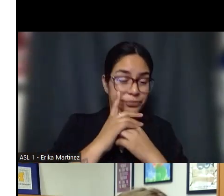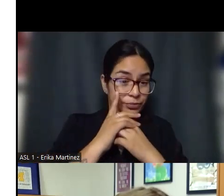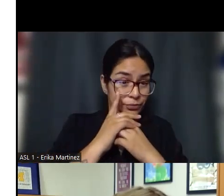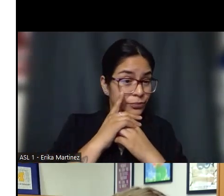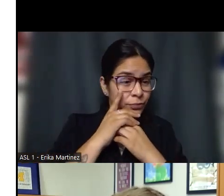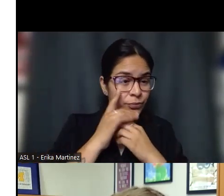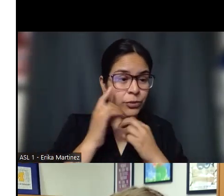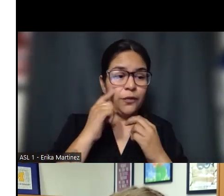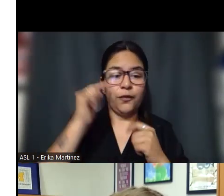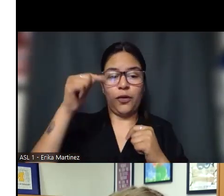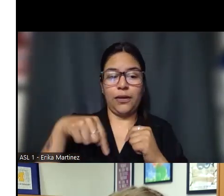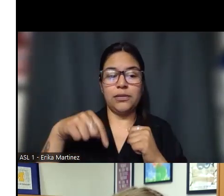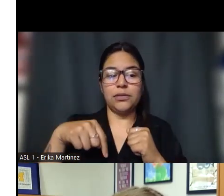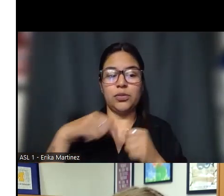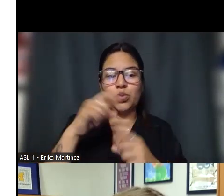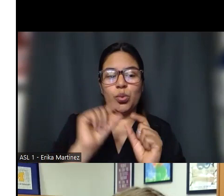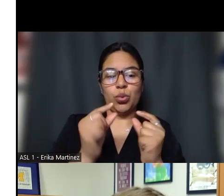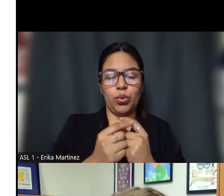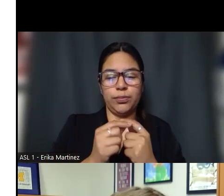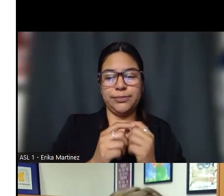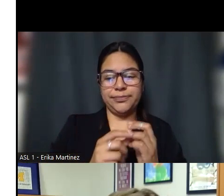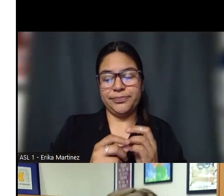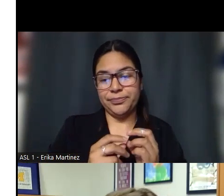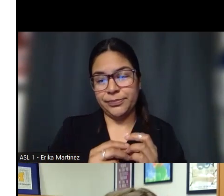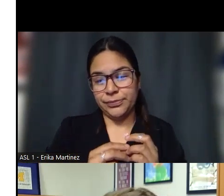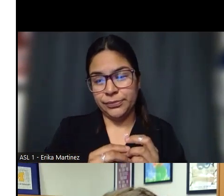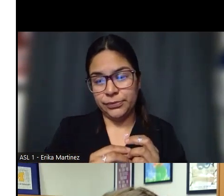to this group include, next slide, please.